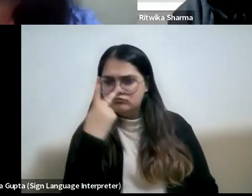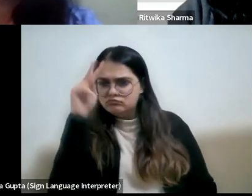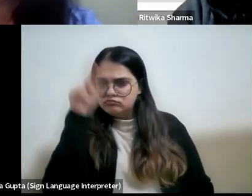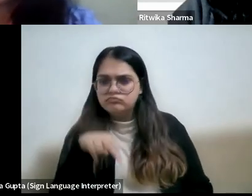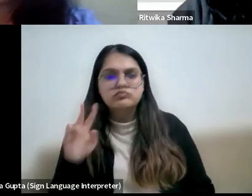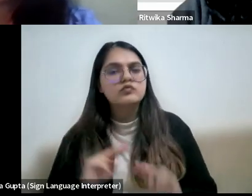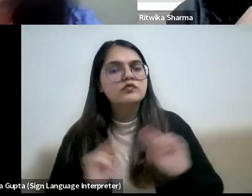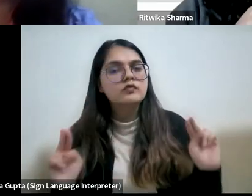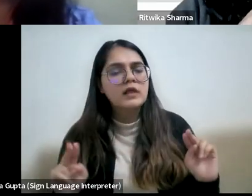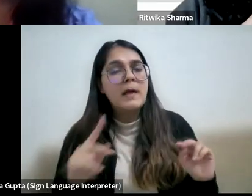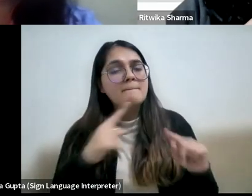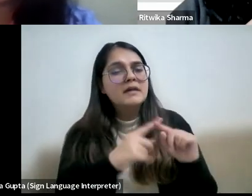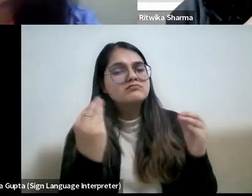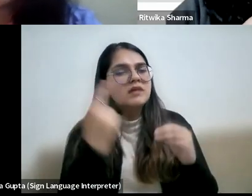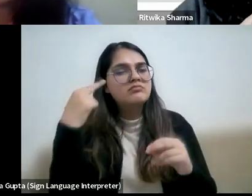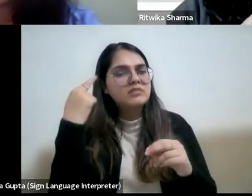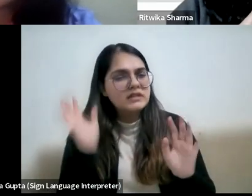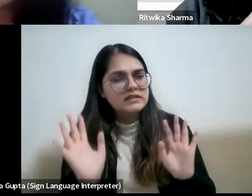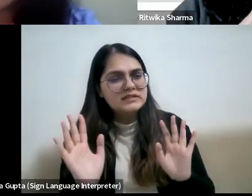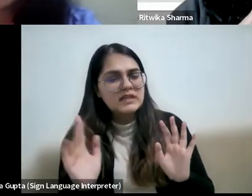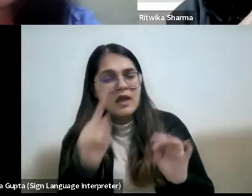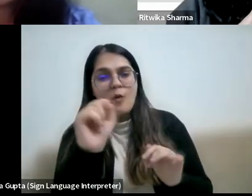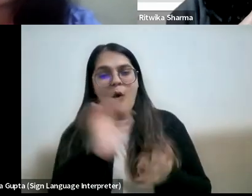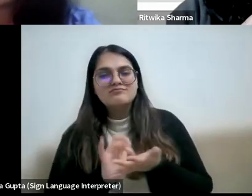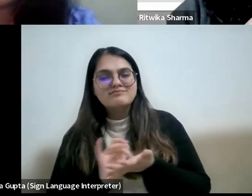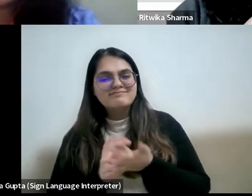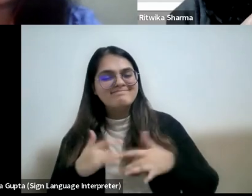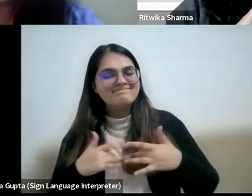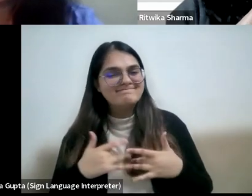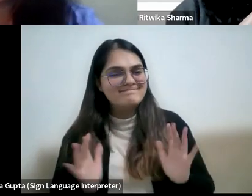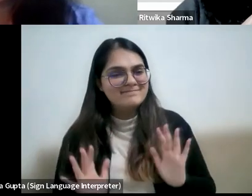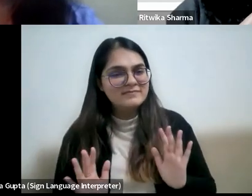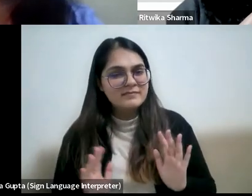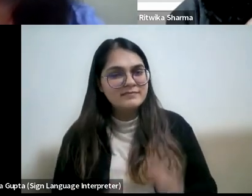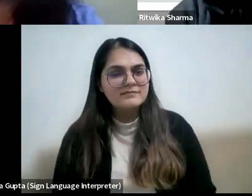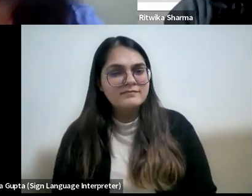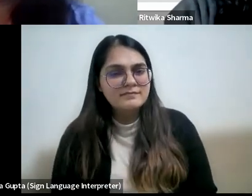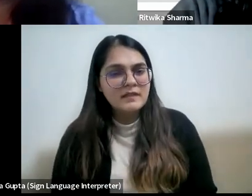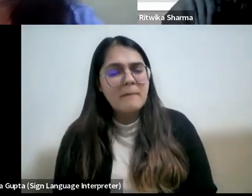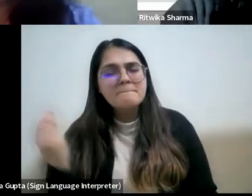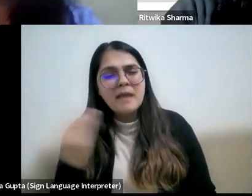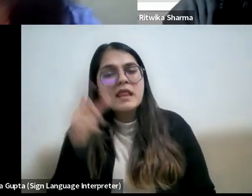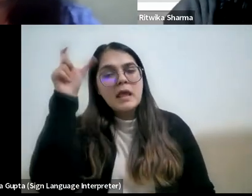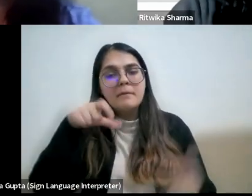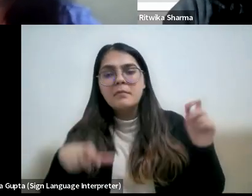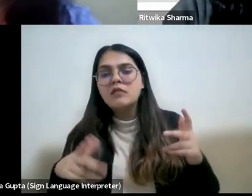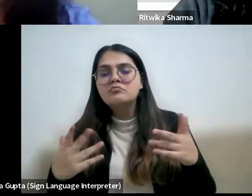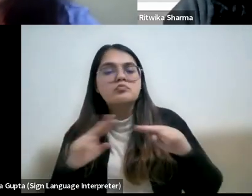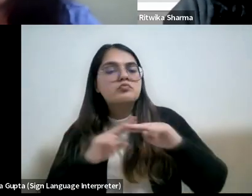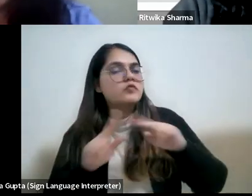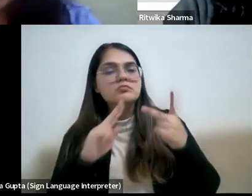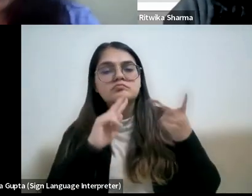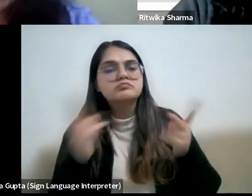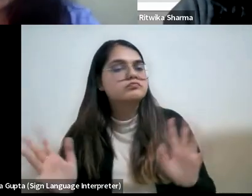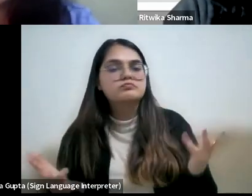But for some reason, and as the sensitivity of the topic attached and so on, a lot of people did not want to